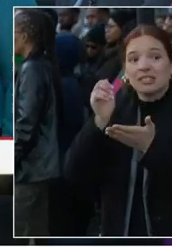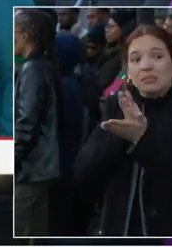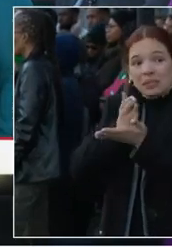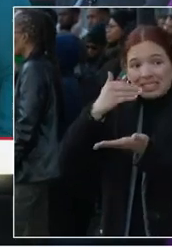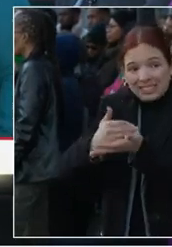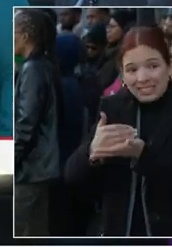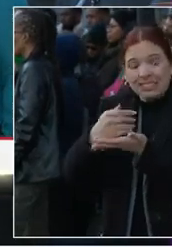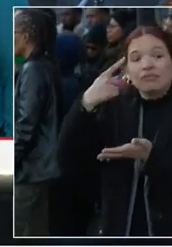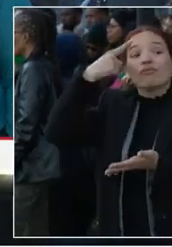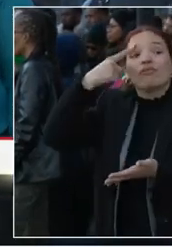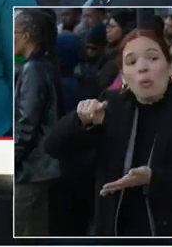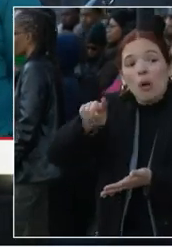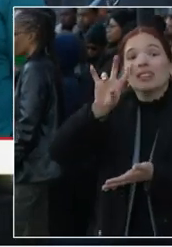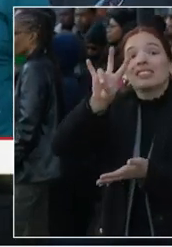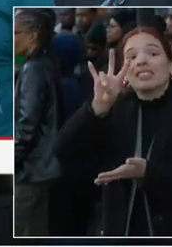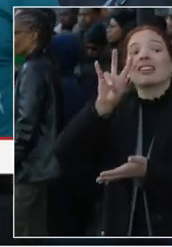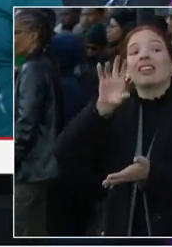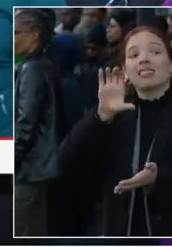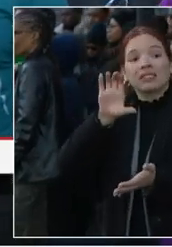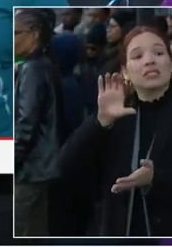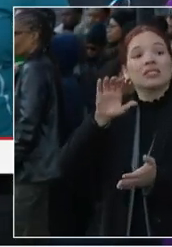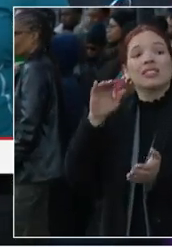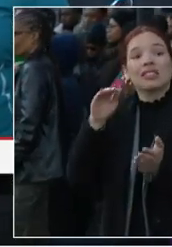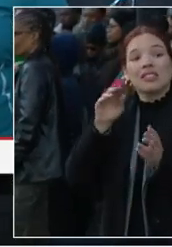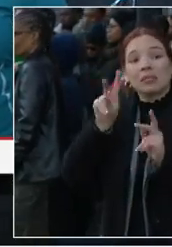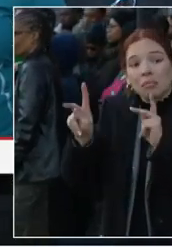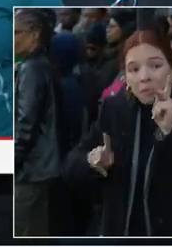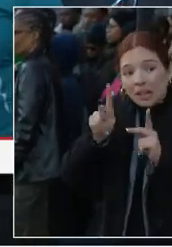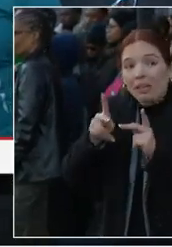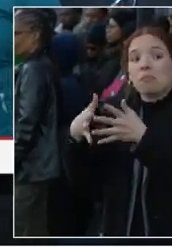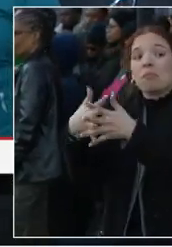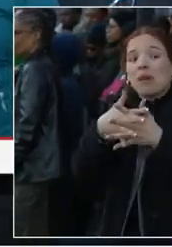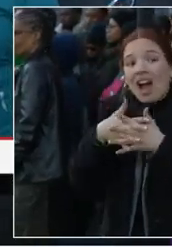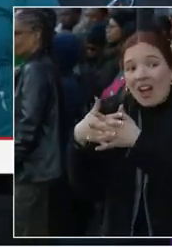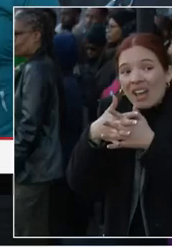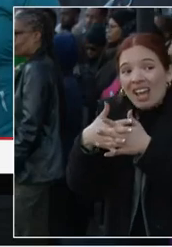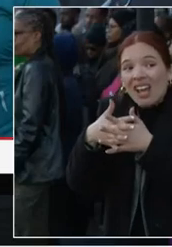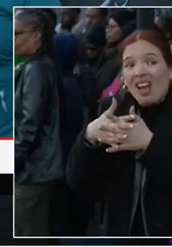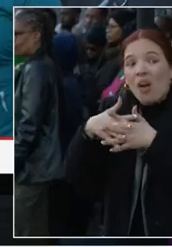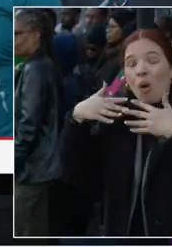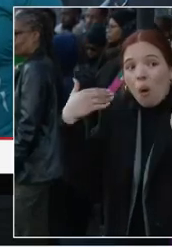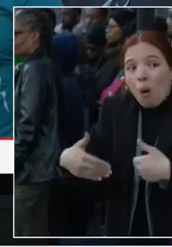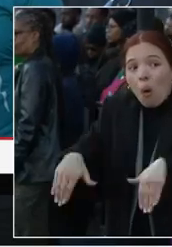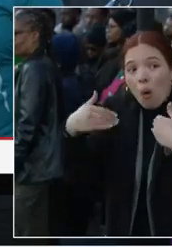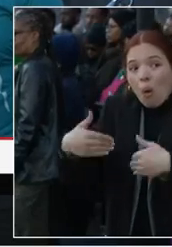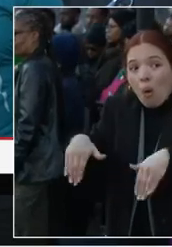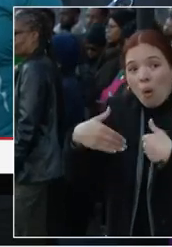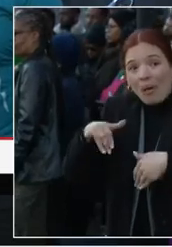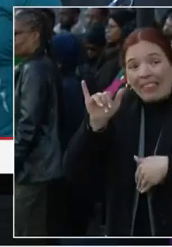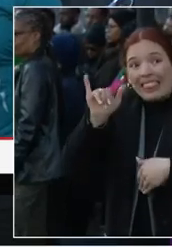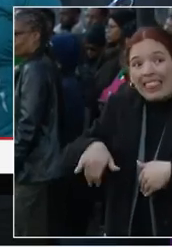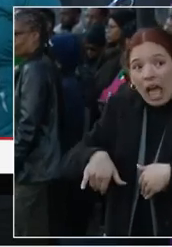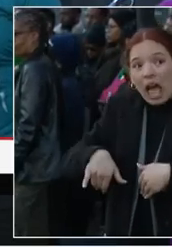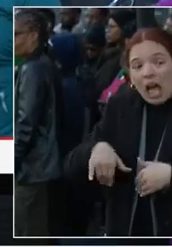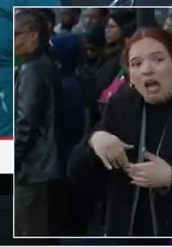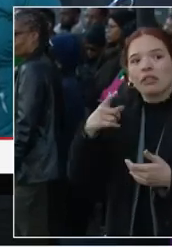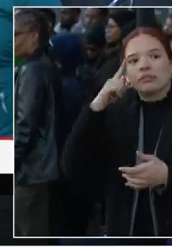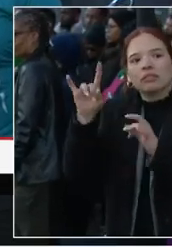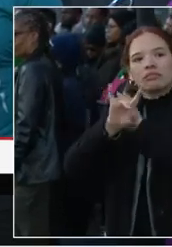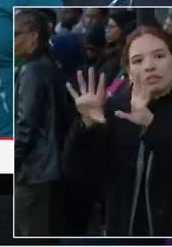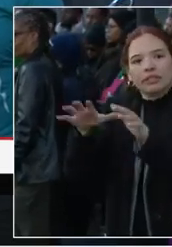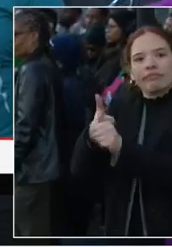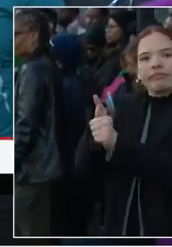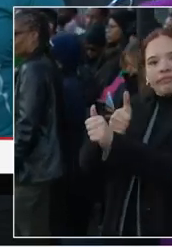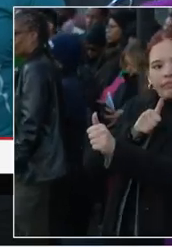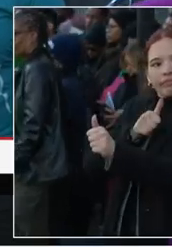We are the envy of the nation in the types of violence prevention programs that we offer and opportunity programs that we